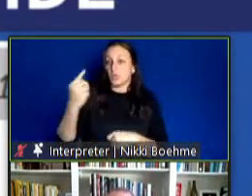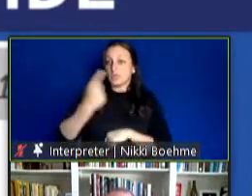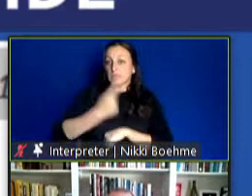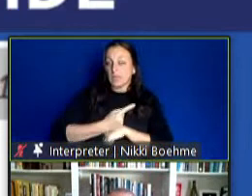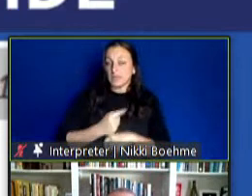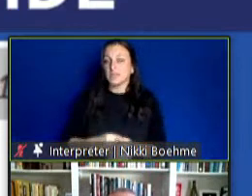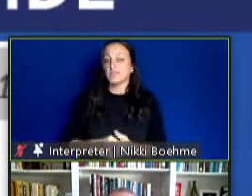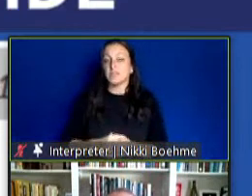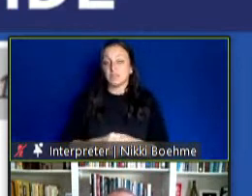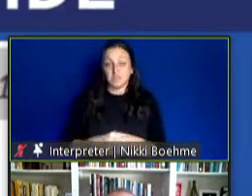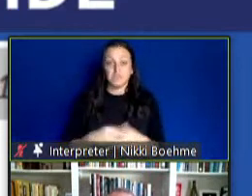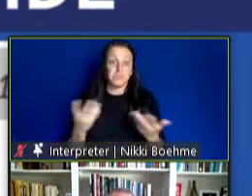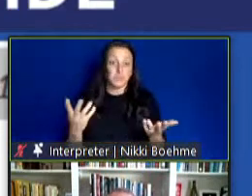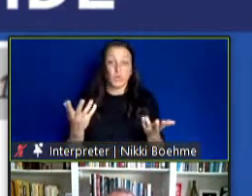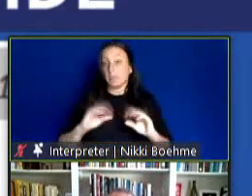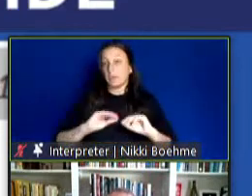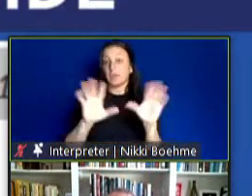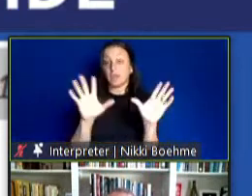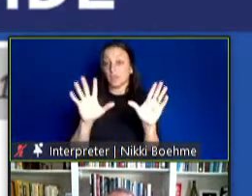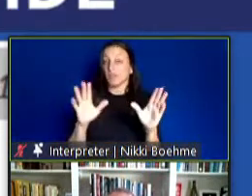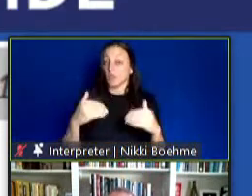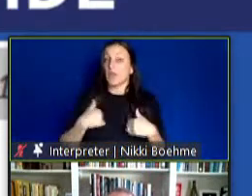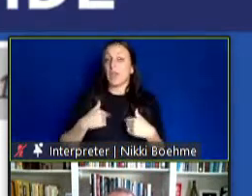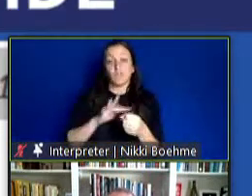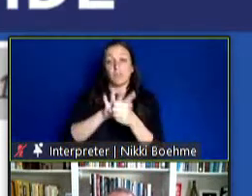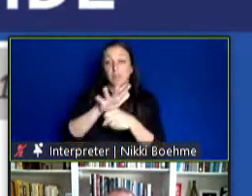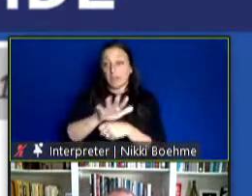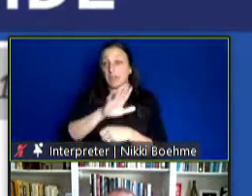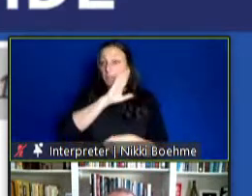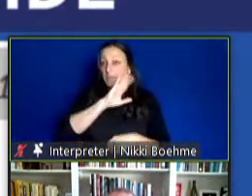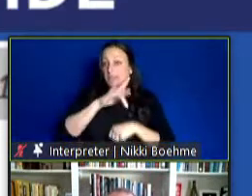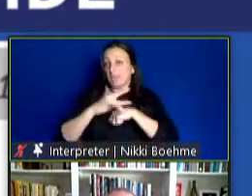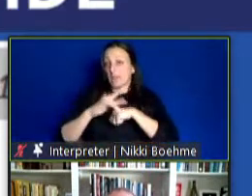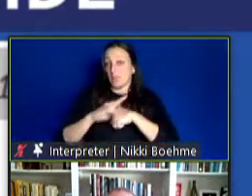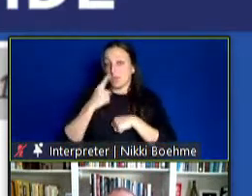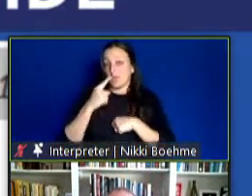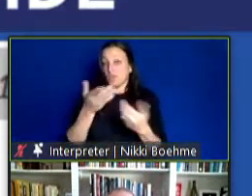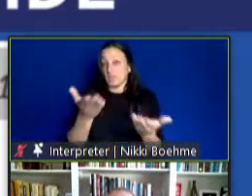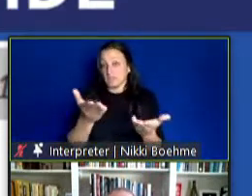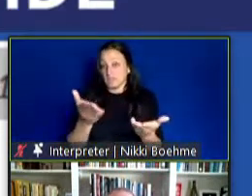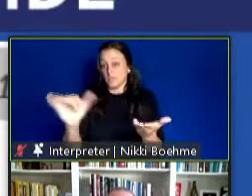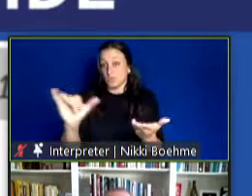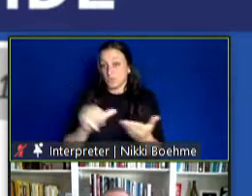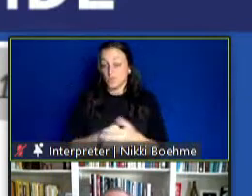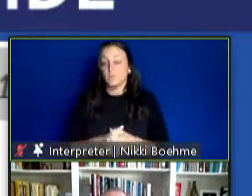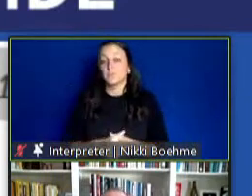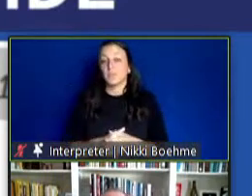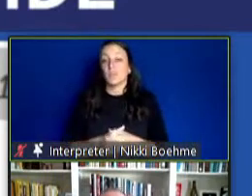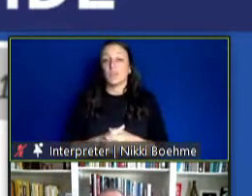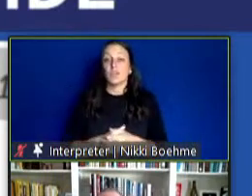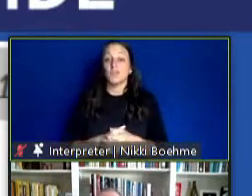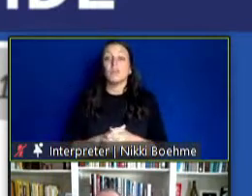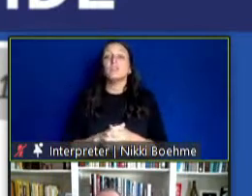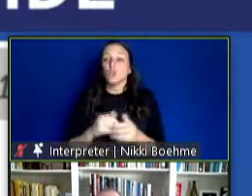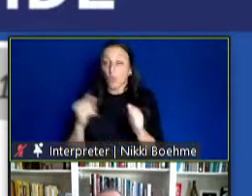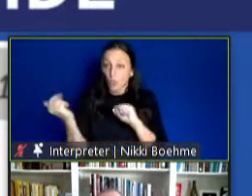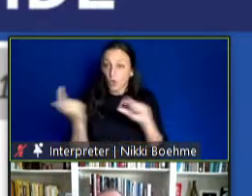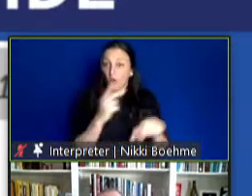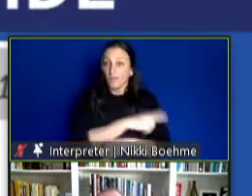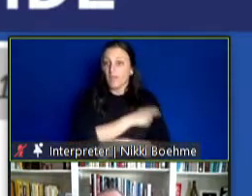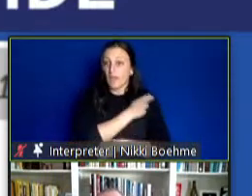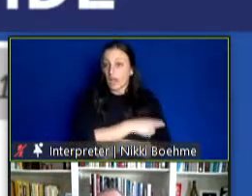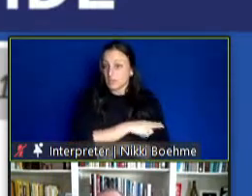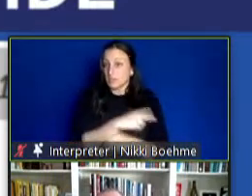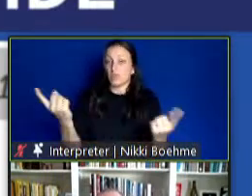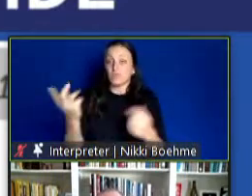And so clearly we have significant capacity in this space as well. Every one of our hospitals is at the table.